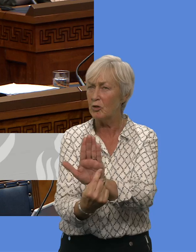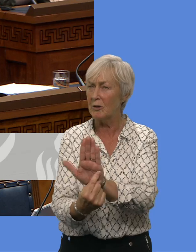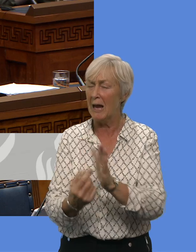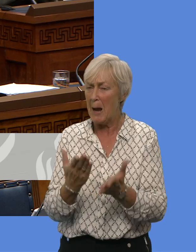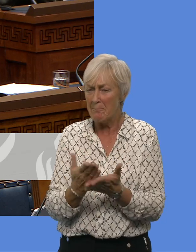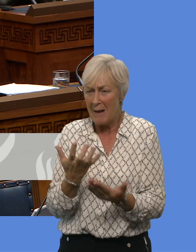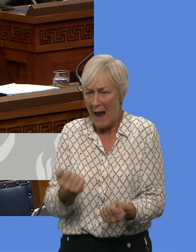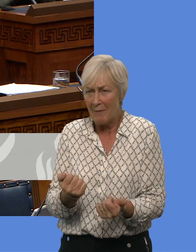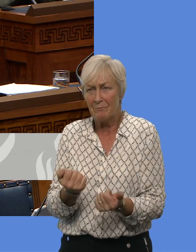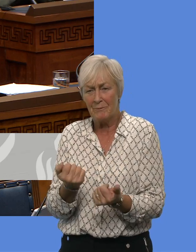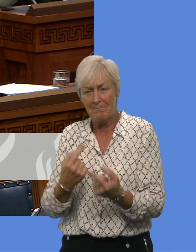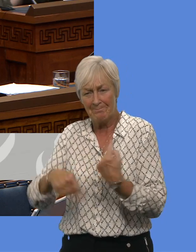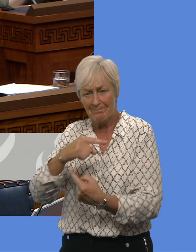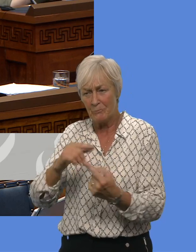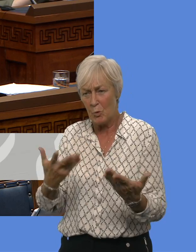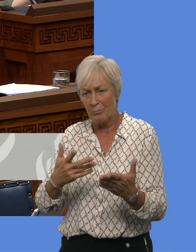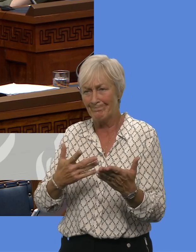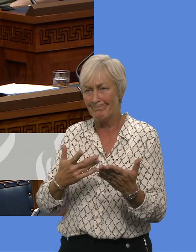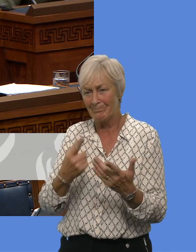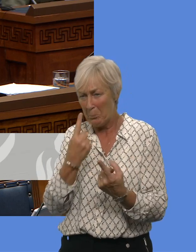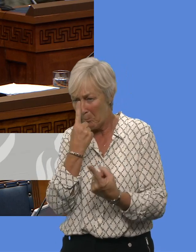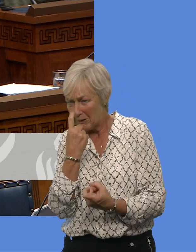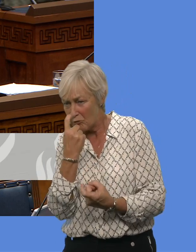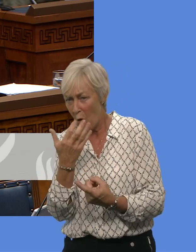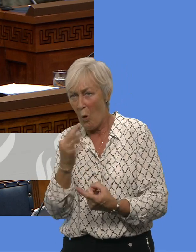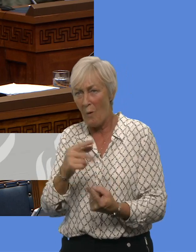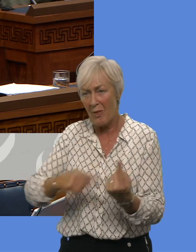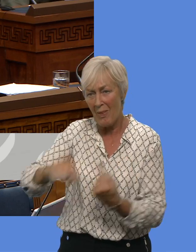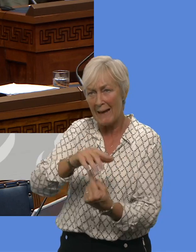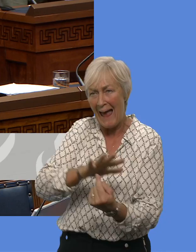there a commitment, do you think, to ever unlock the potential of probably what is